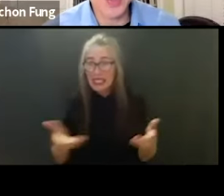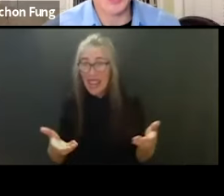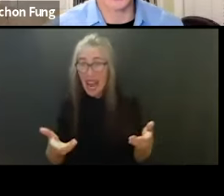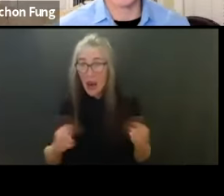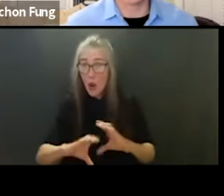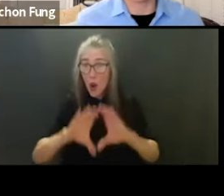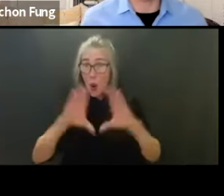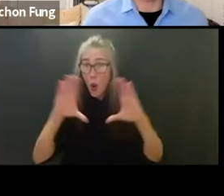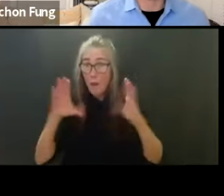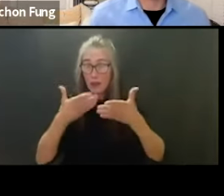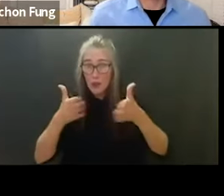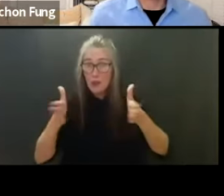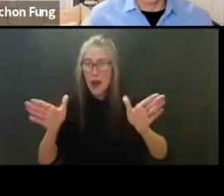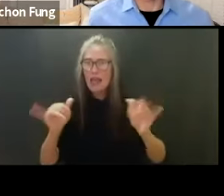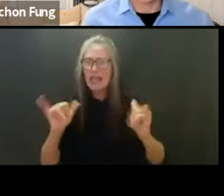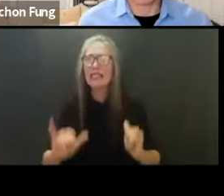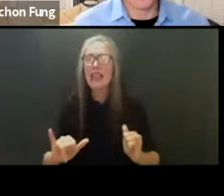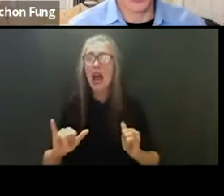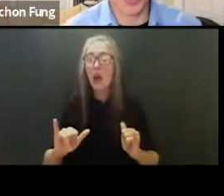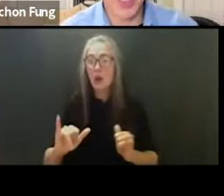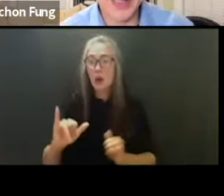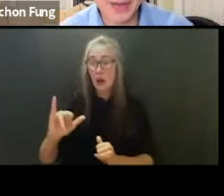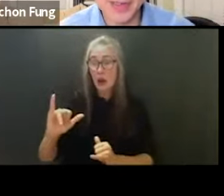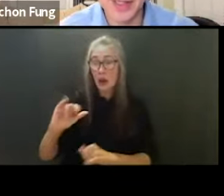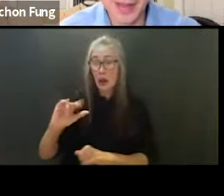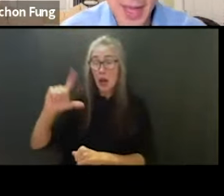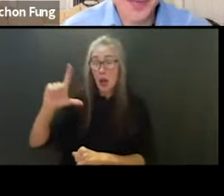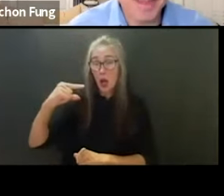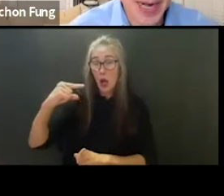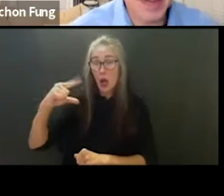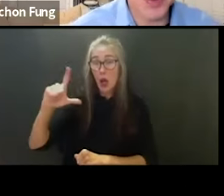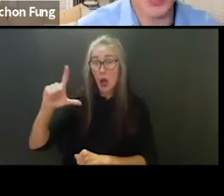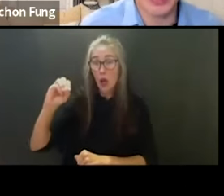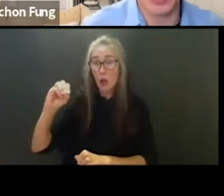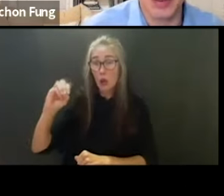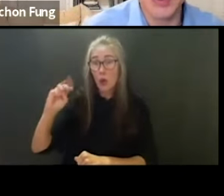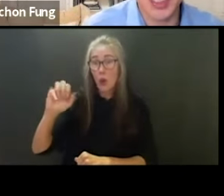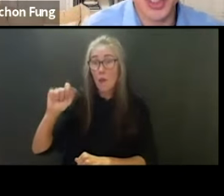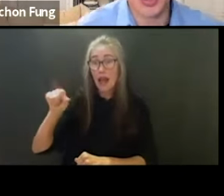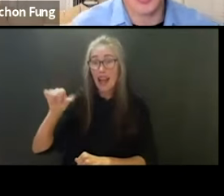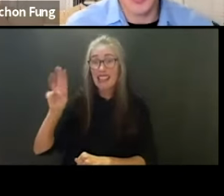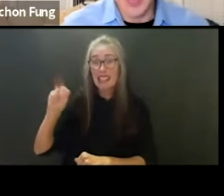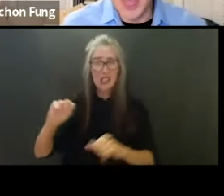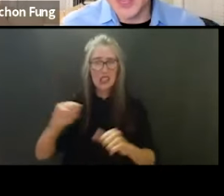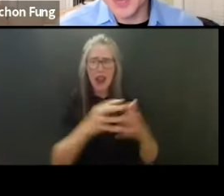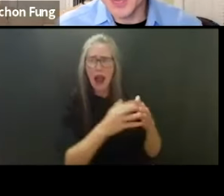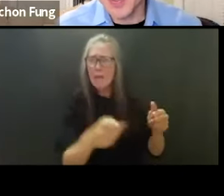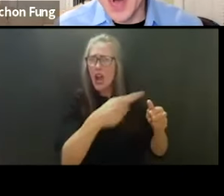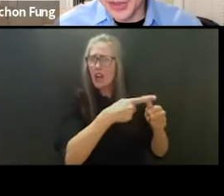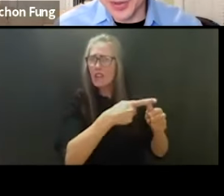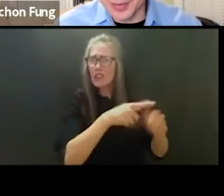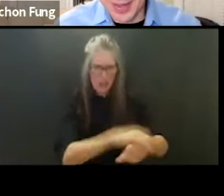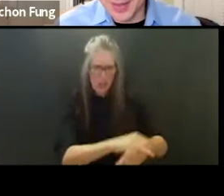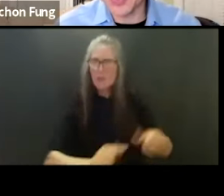what's included in that wide aperture? Well, right now there's a live debate between globalization and